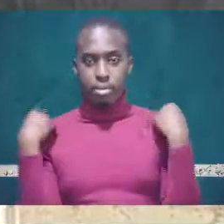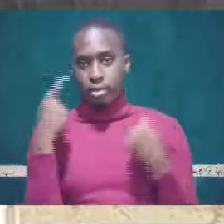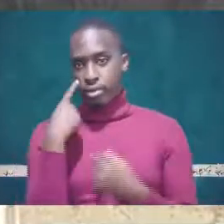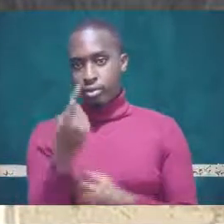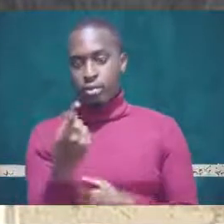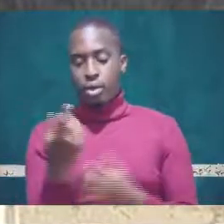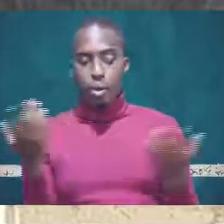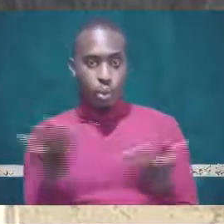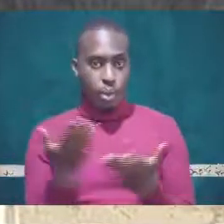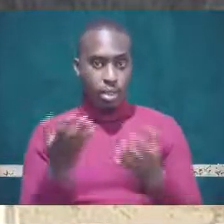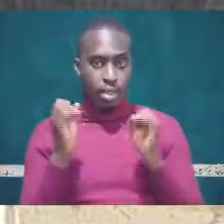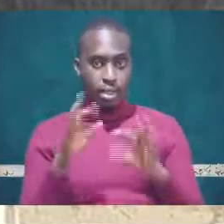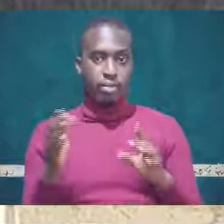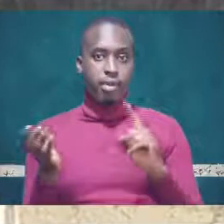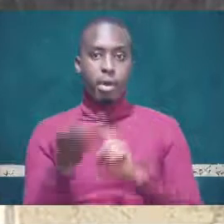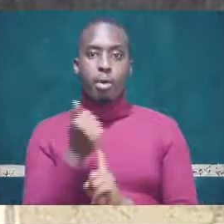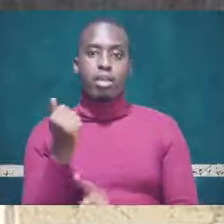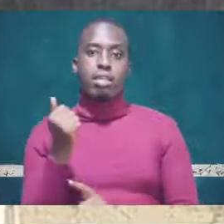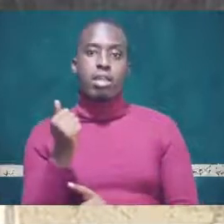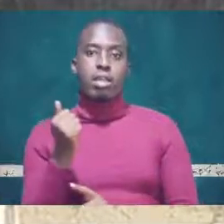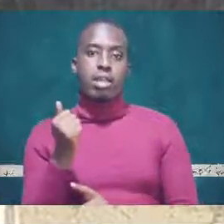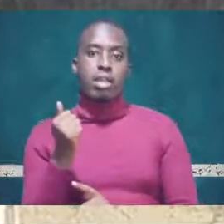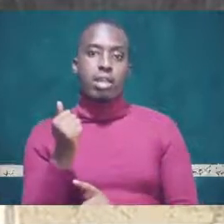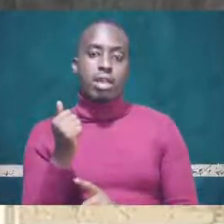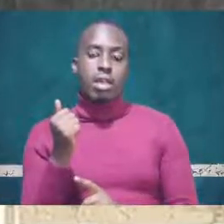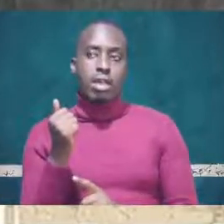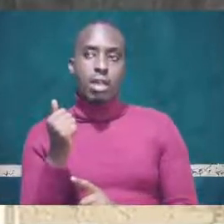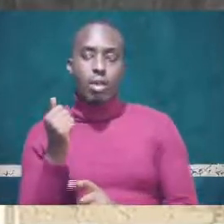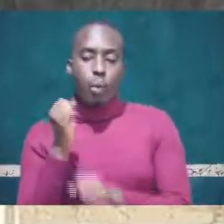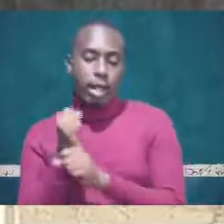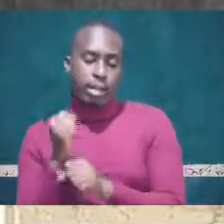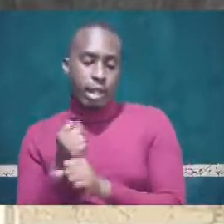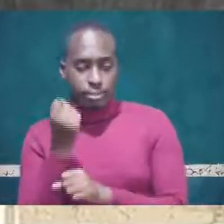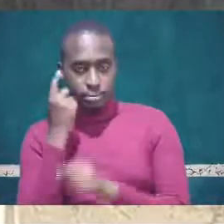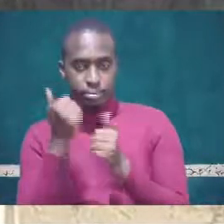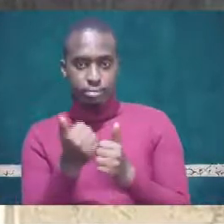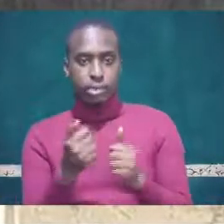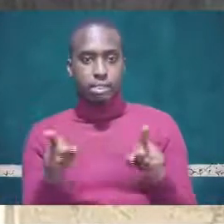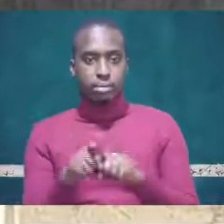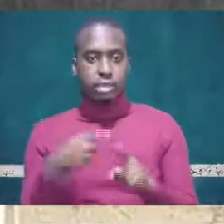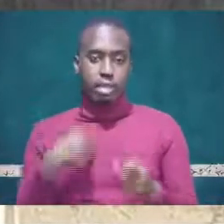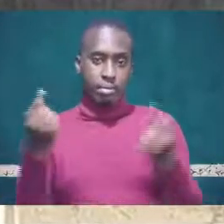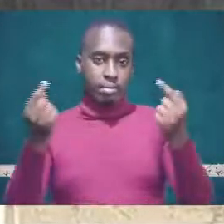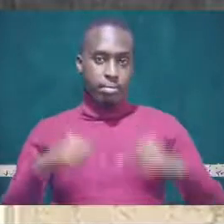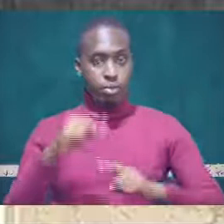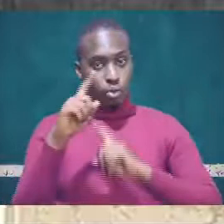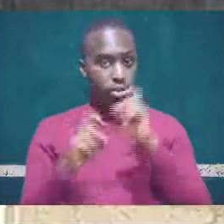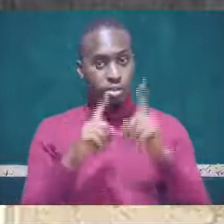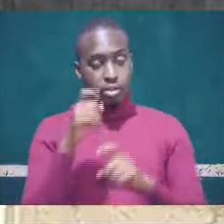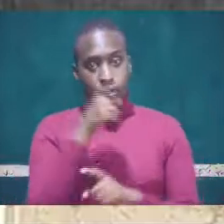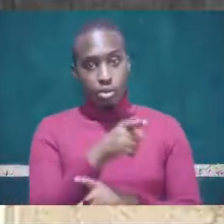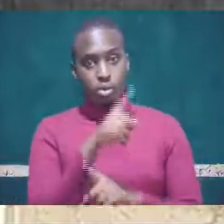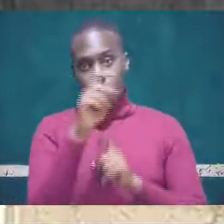see whether you have got the concept of work done. I am going to bring back that question,